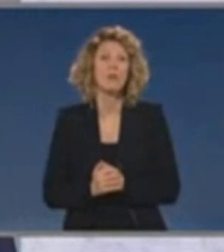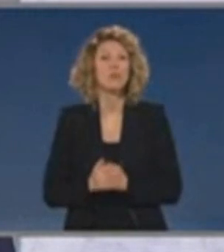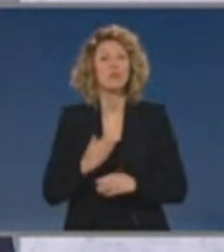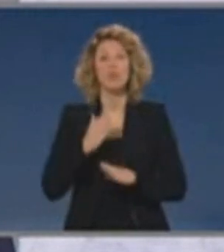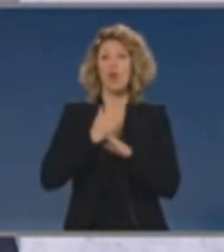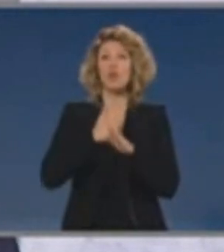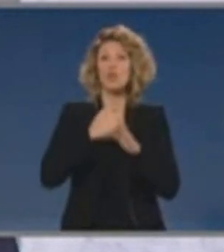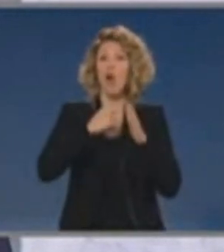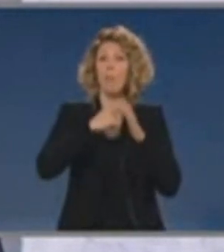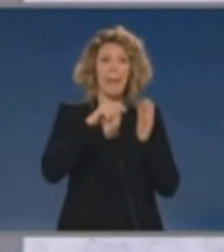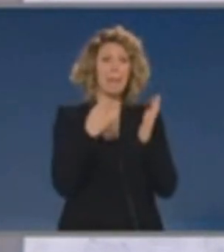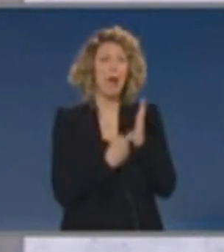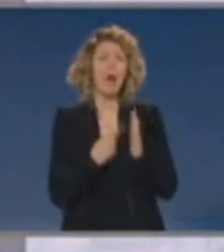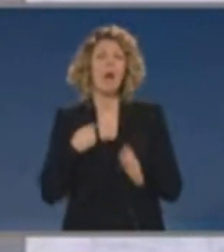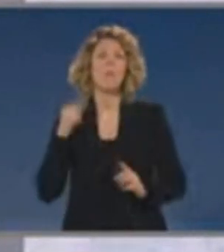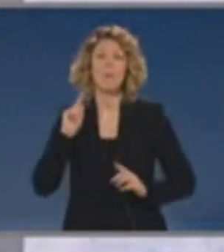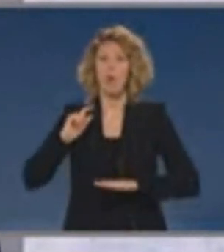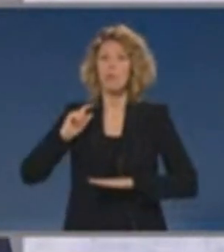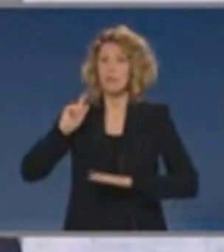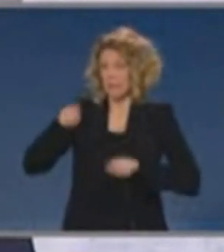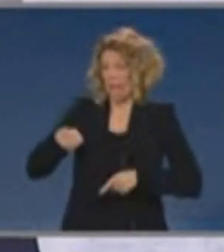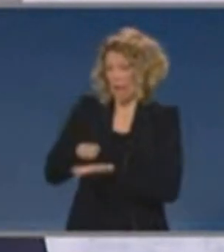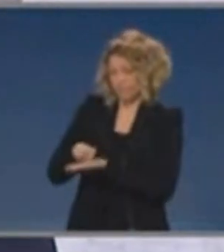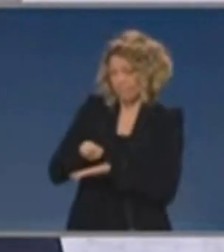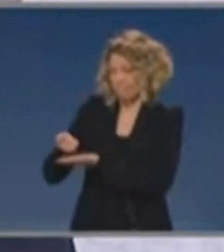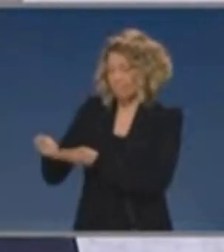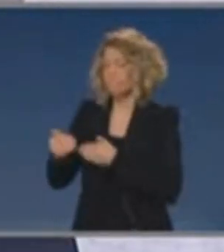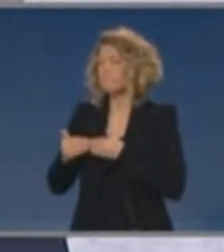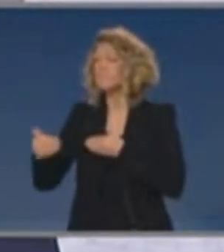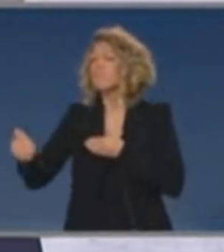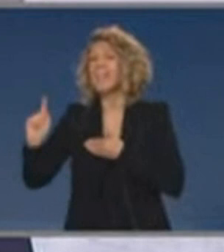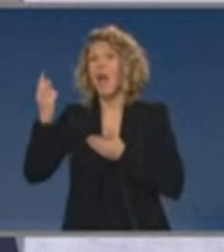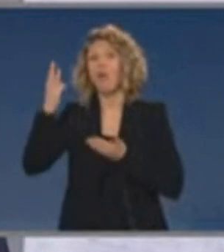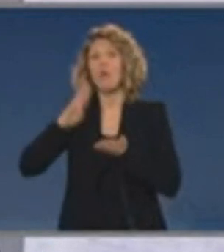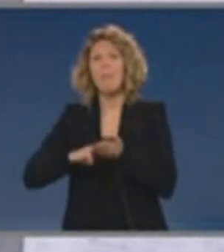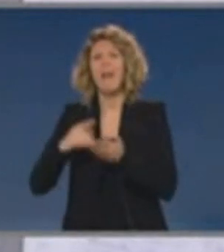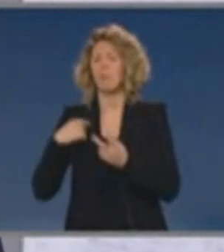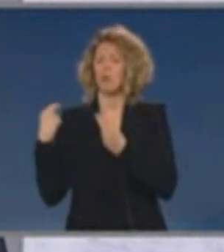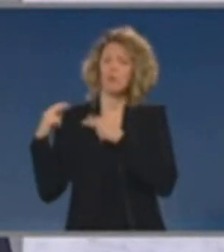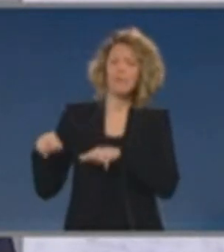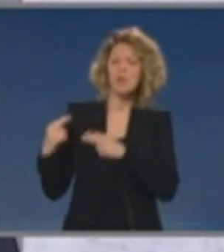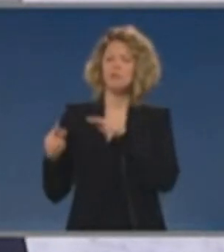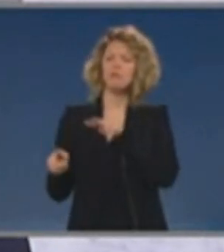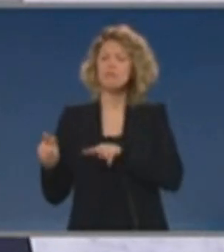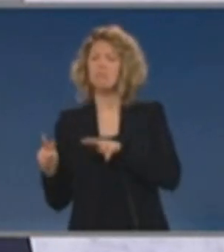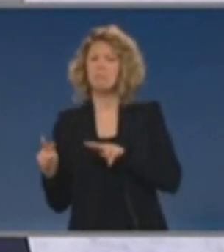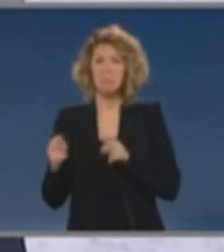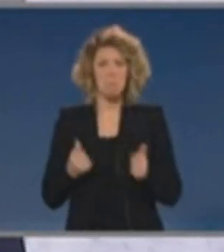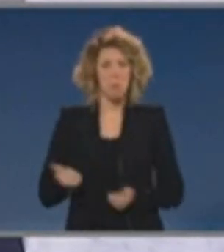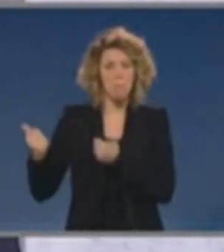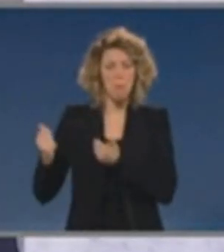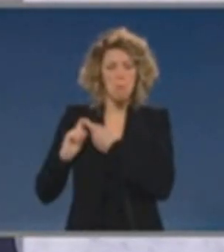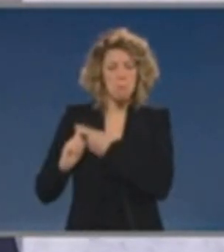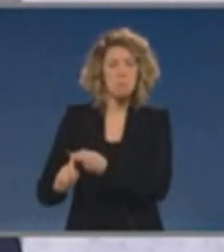We set it up with a review to be undertaken in those first 3 months, and that is what is happening, and I don't plan to prejudice that